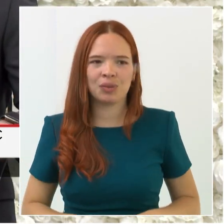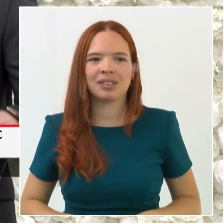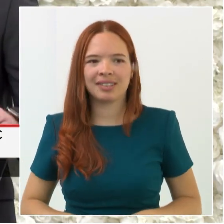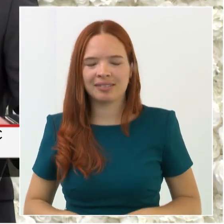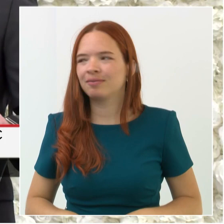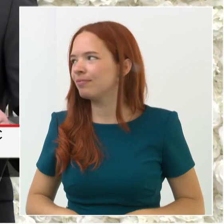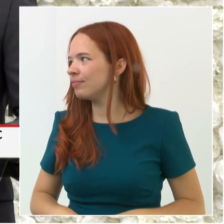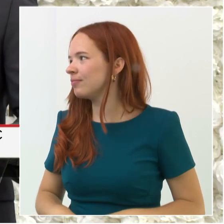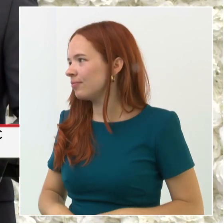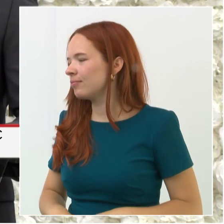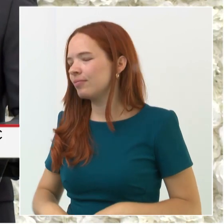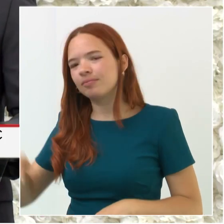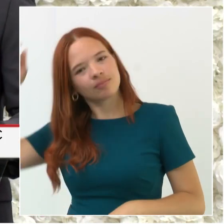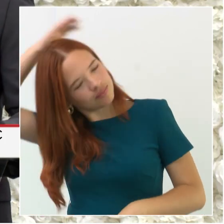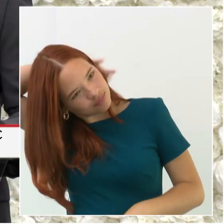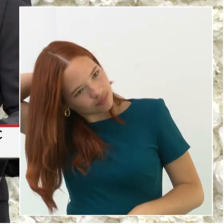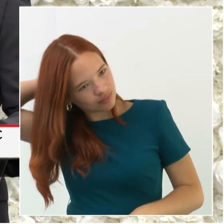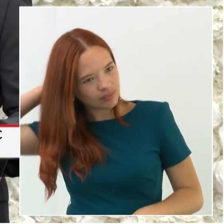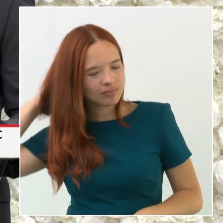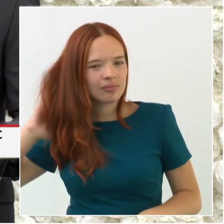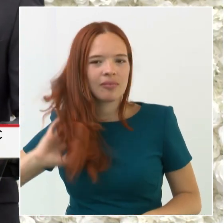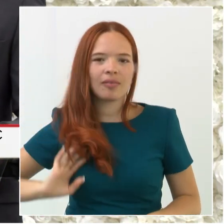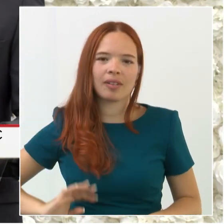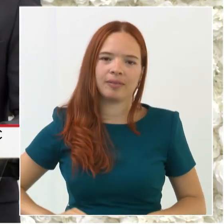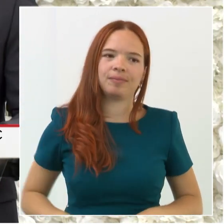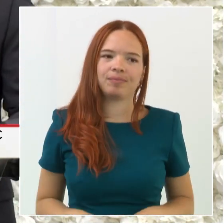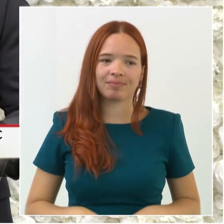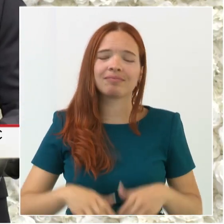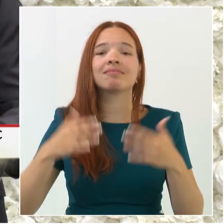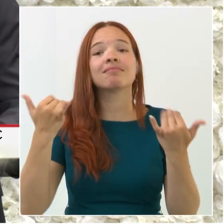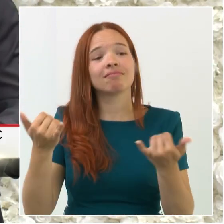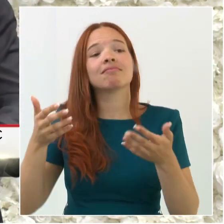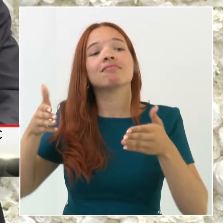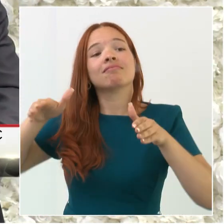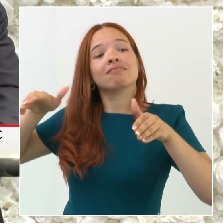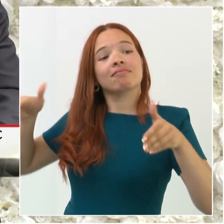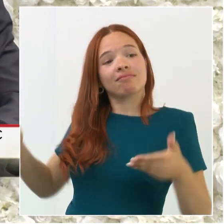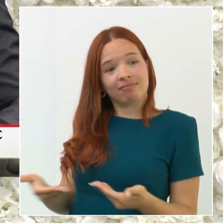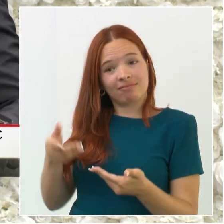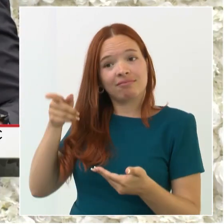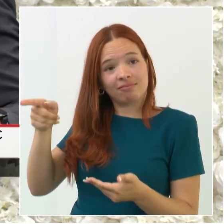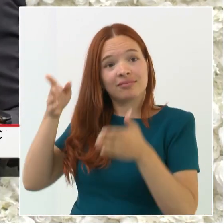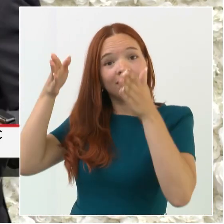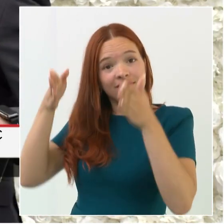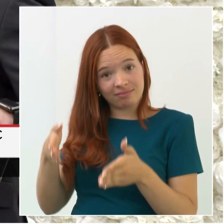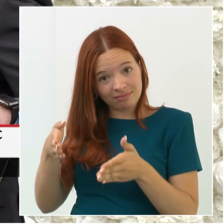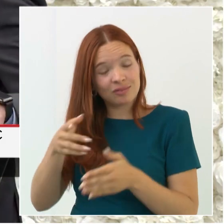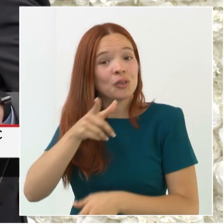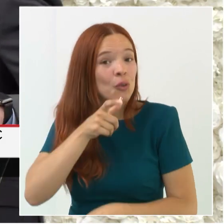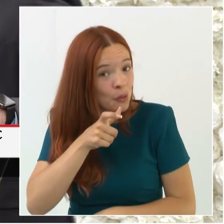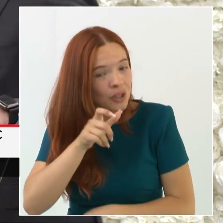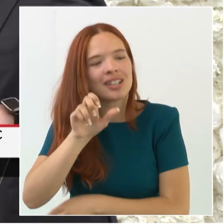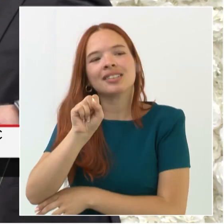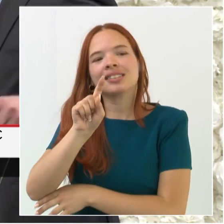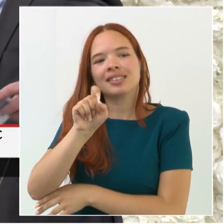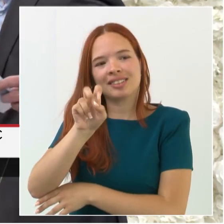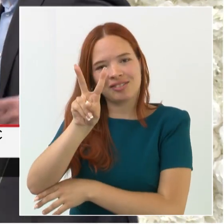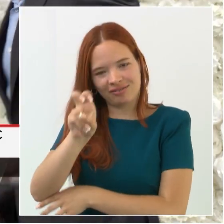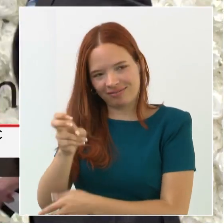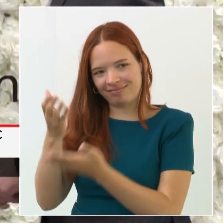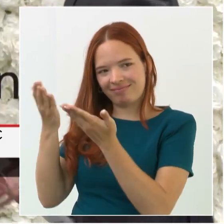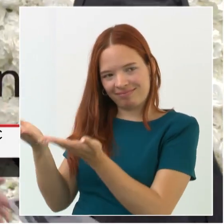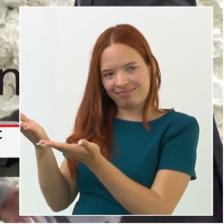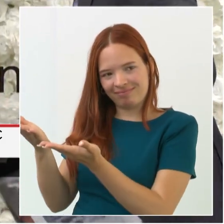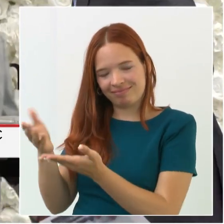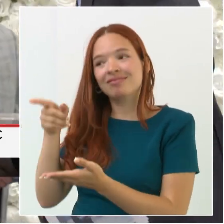With that, I would like to please invite Steve Rott up for a few words. Steve? Oh, here you go. All right.